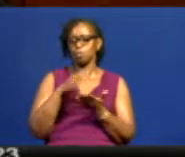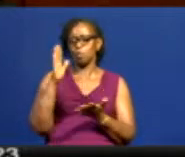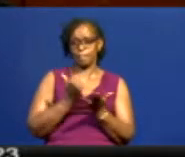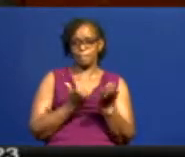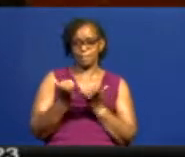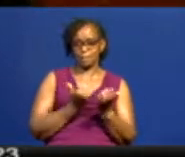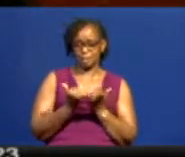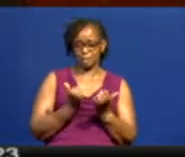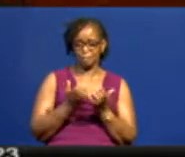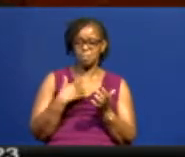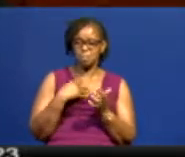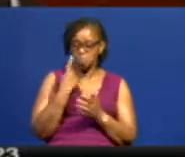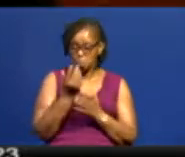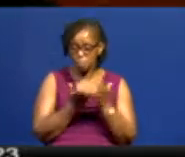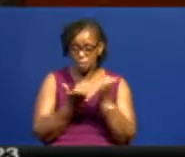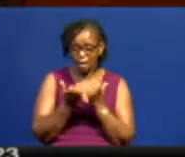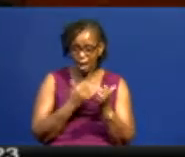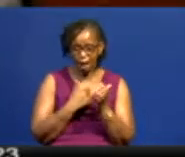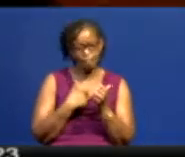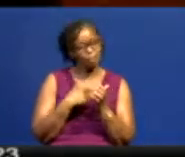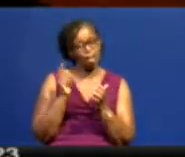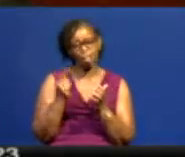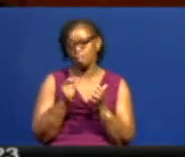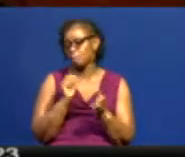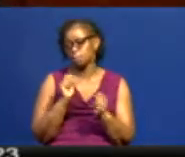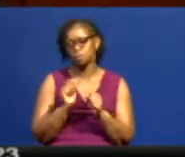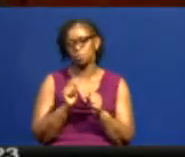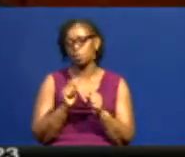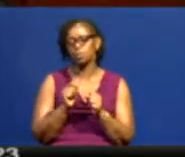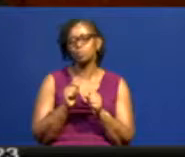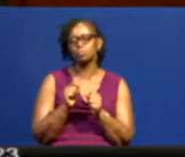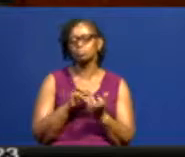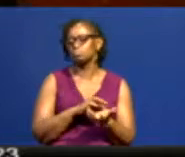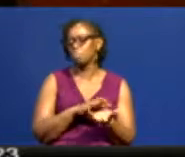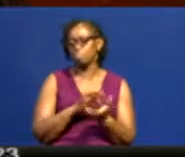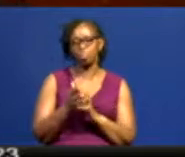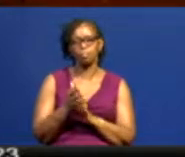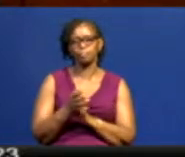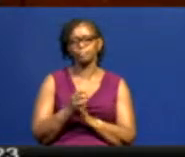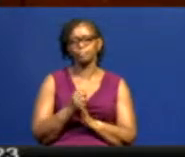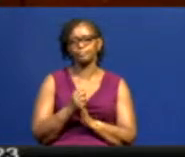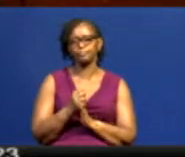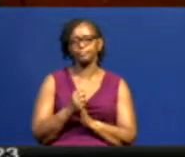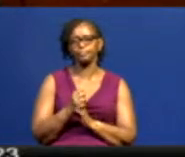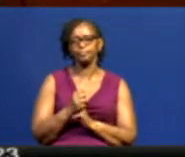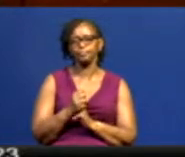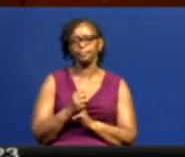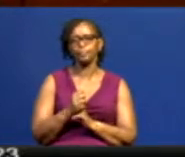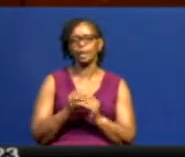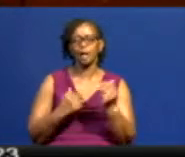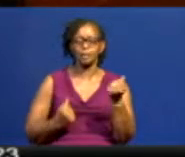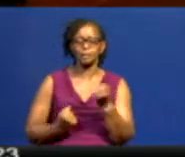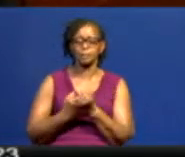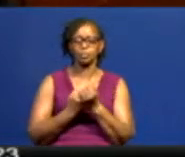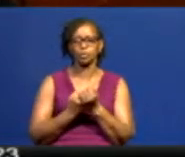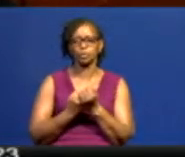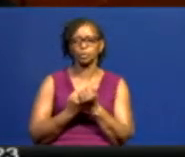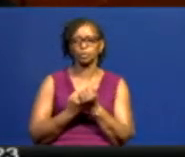not be able to rake in the money that we intend to get from taxation. So, Honorable Speaker, I